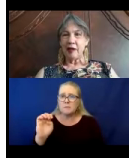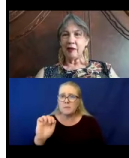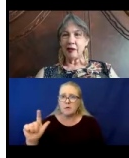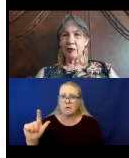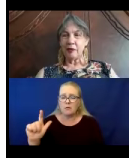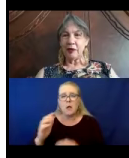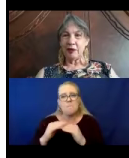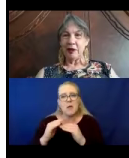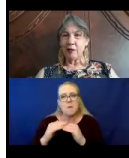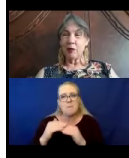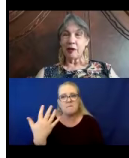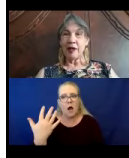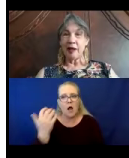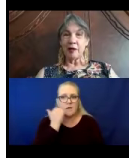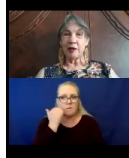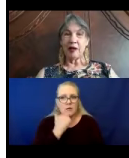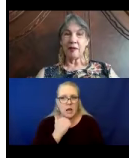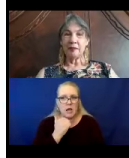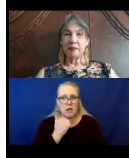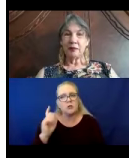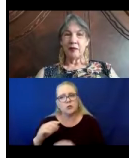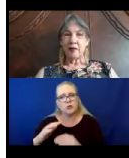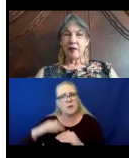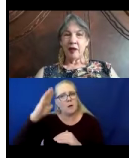day. Ideally would be even more than that, up to 10.